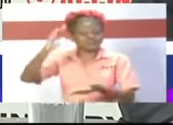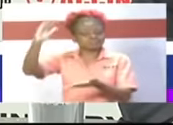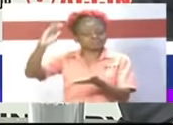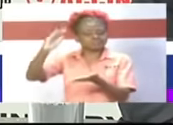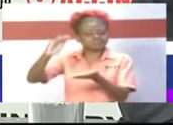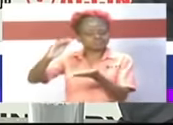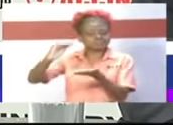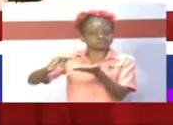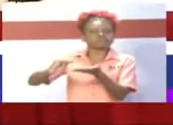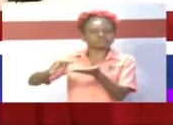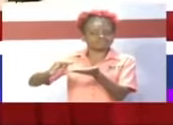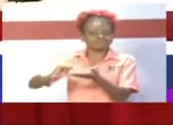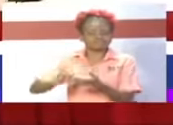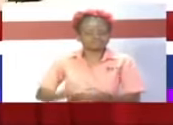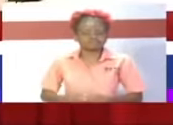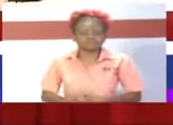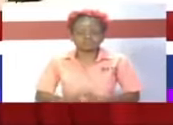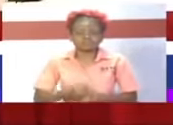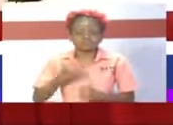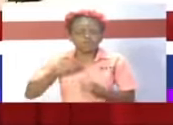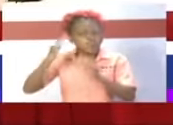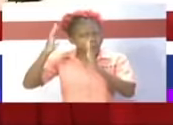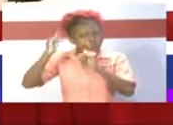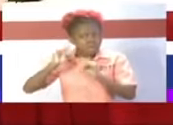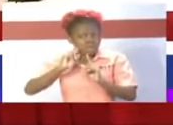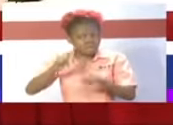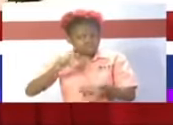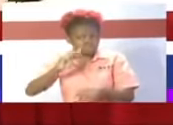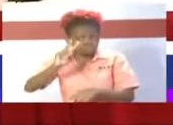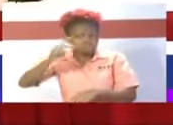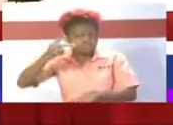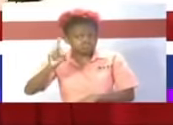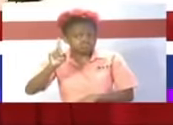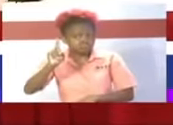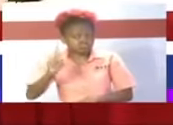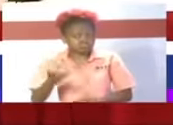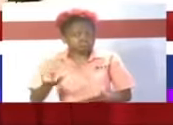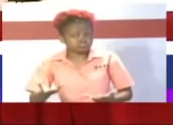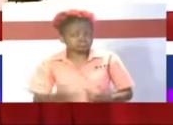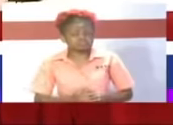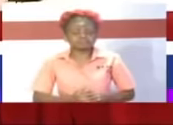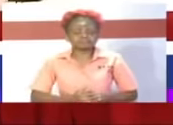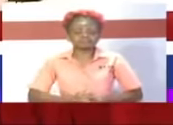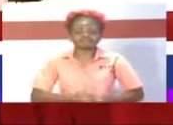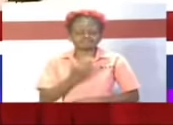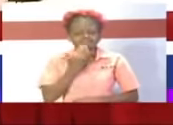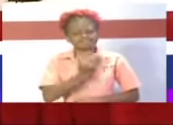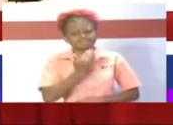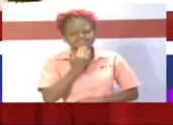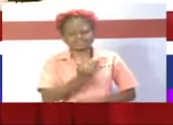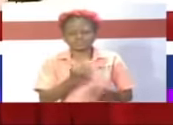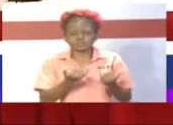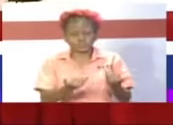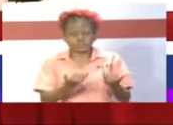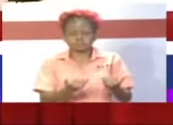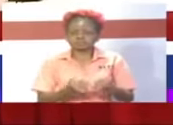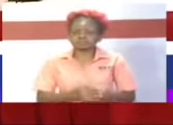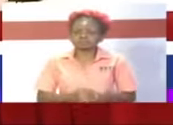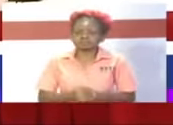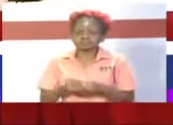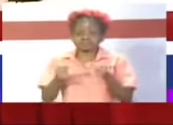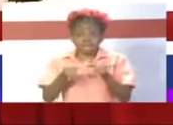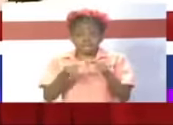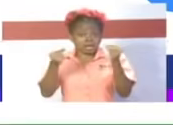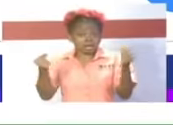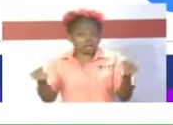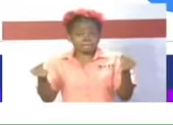addresses your second question. Thanks a lot, Dr. Hines. We go to Guardian Media Limited for your two questions.